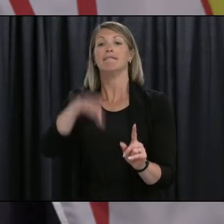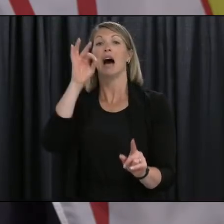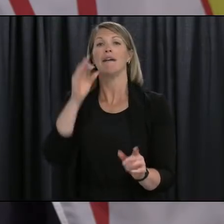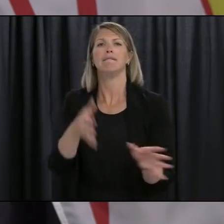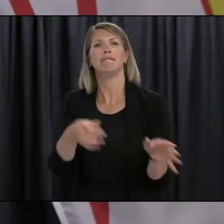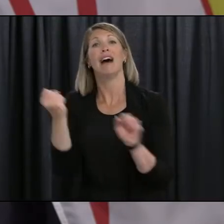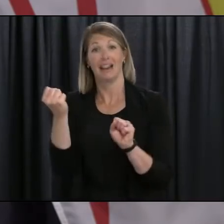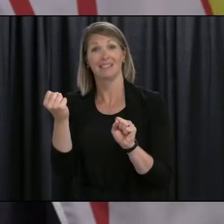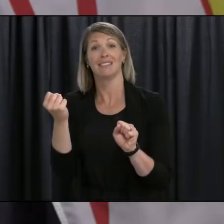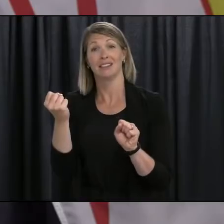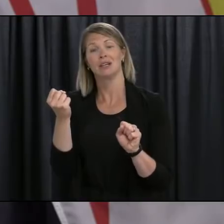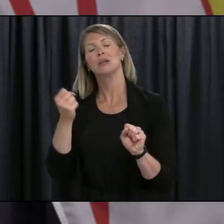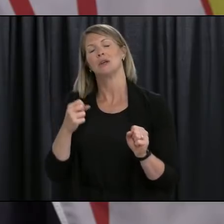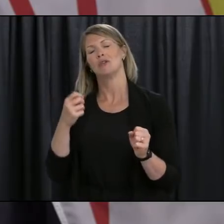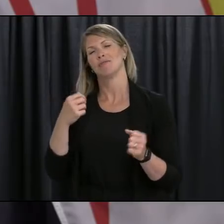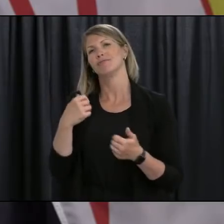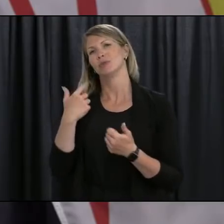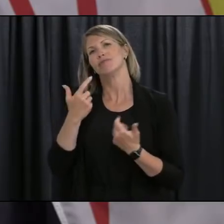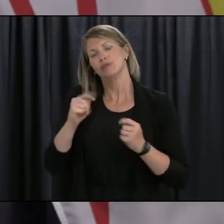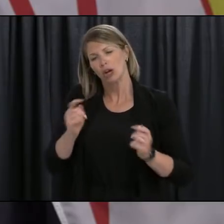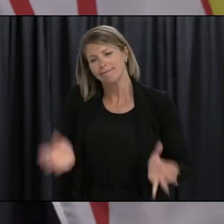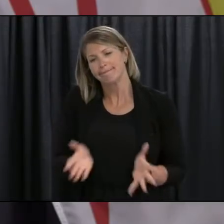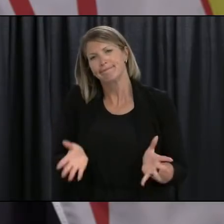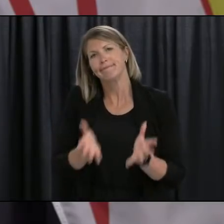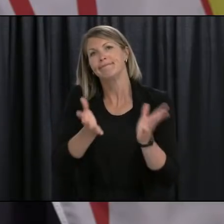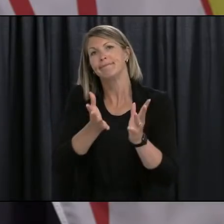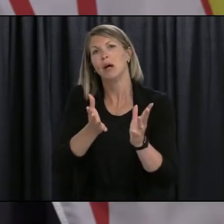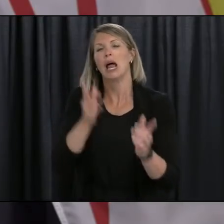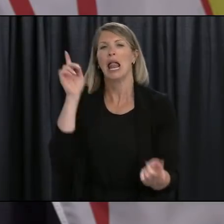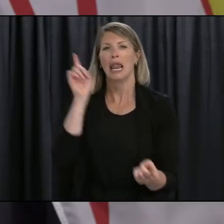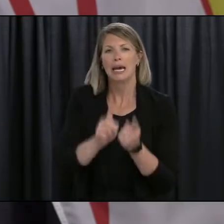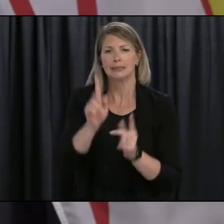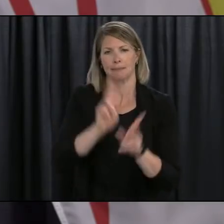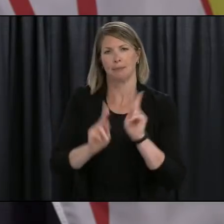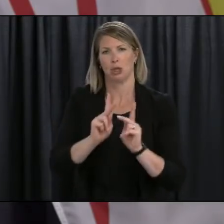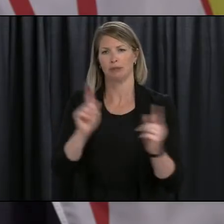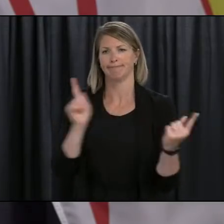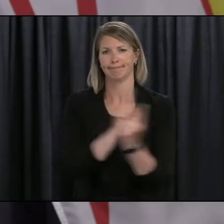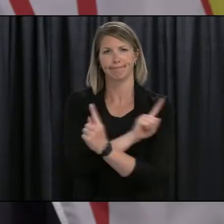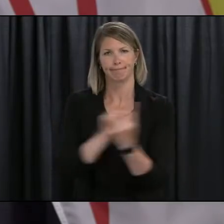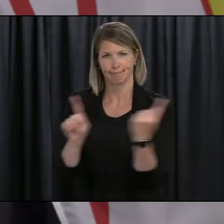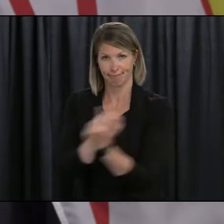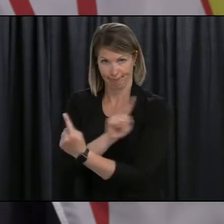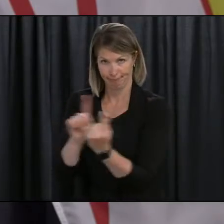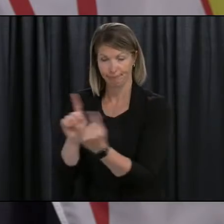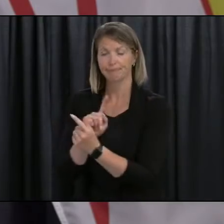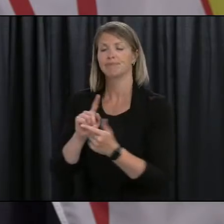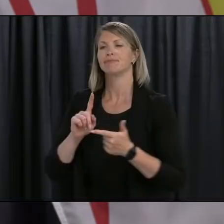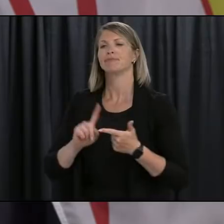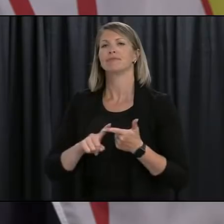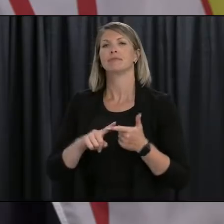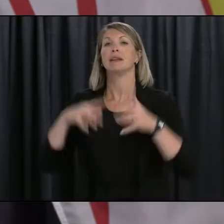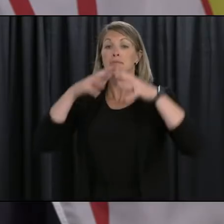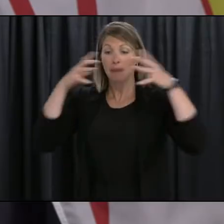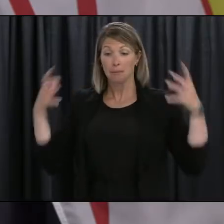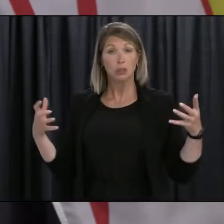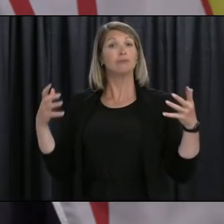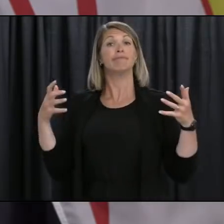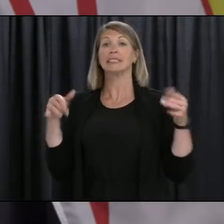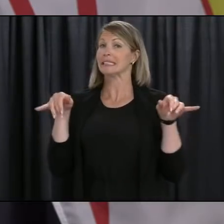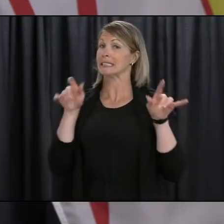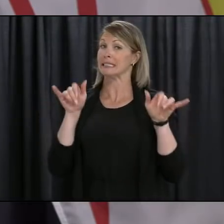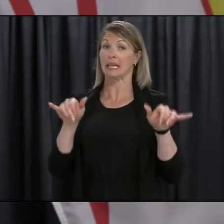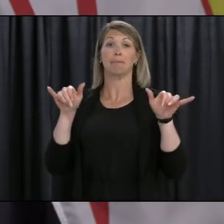it on. So, it is important to remember that, and we recognize that there will be